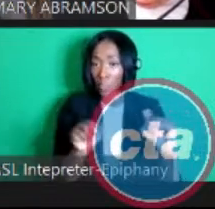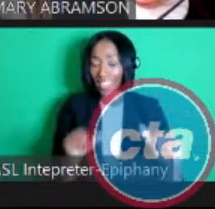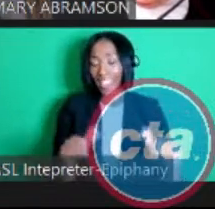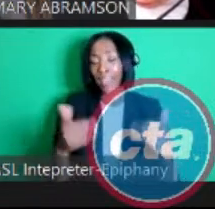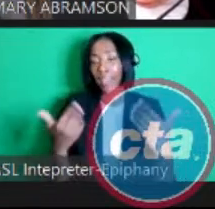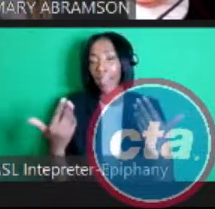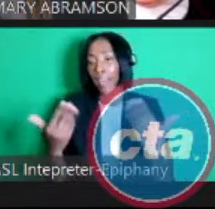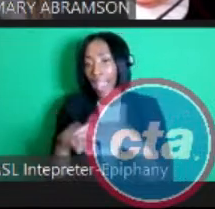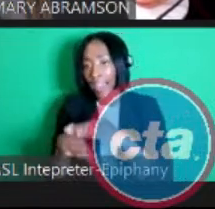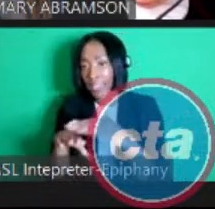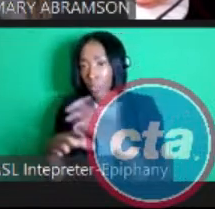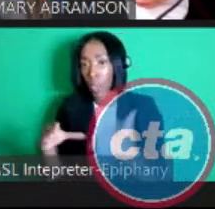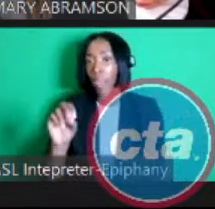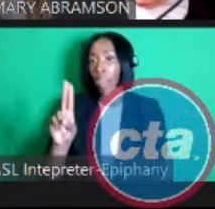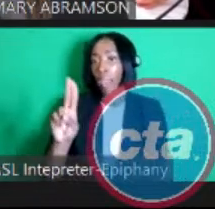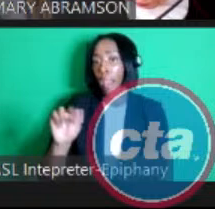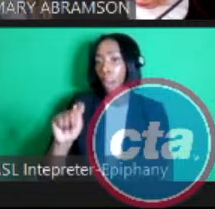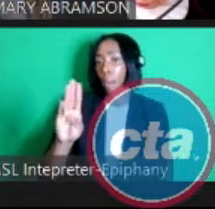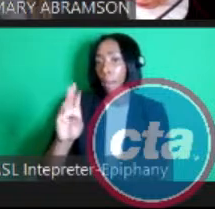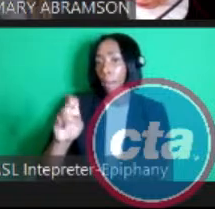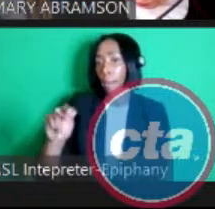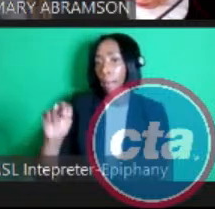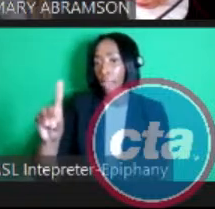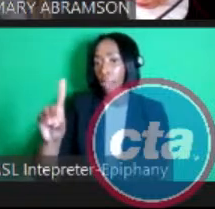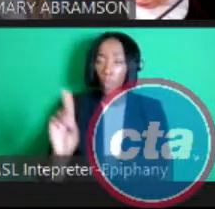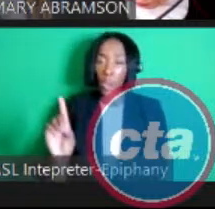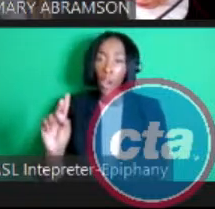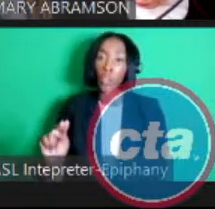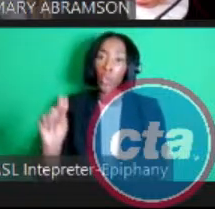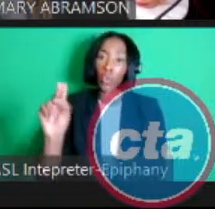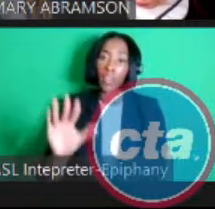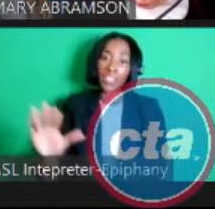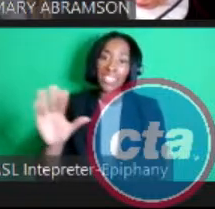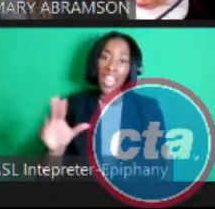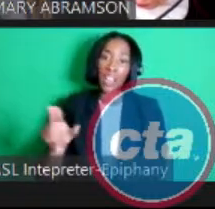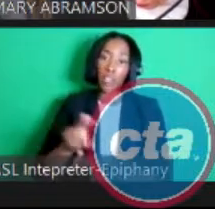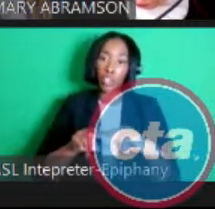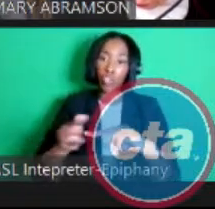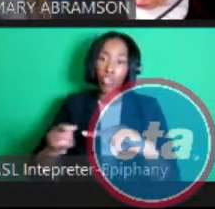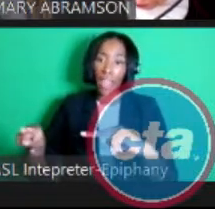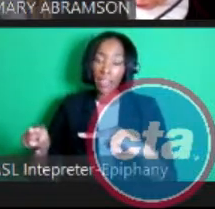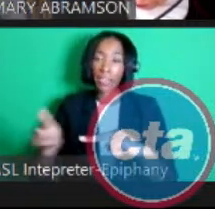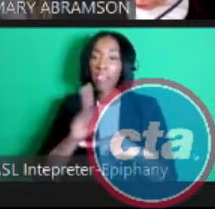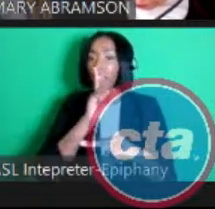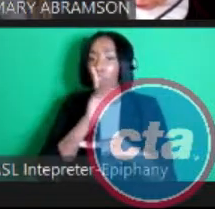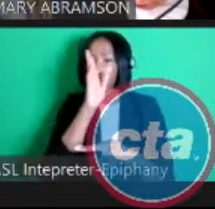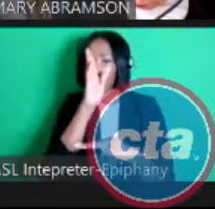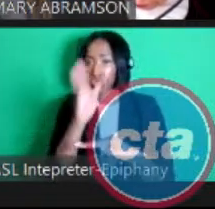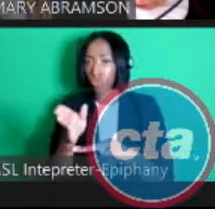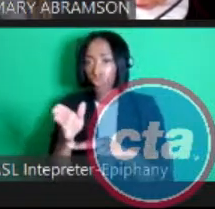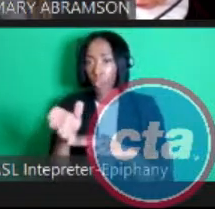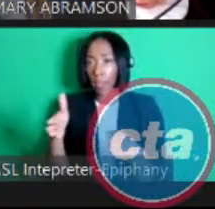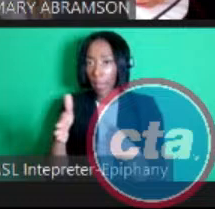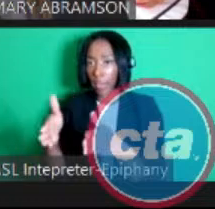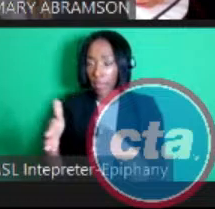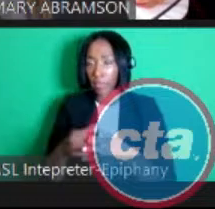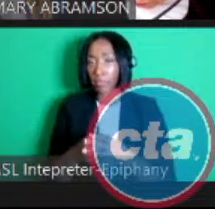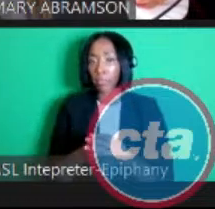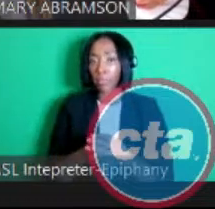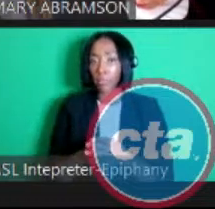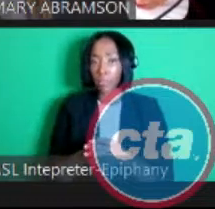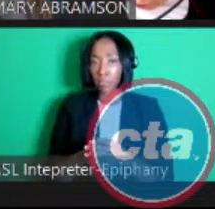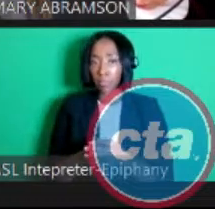outbound platform, which is on the north side of the tracks. So again, a very straightforward path.